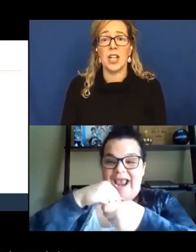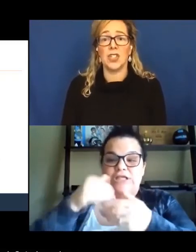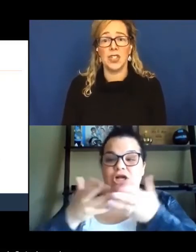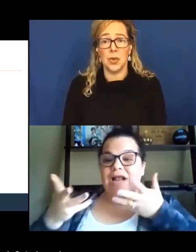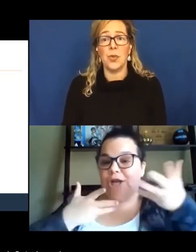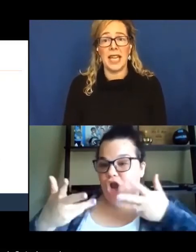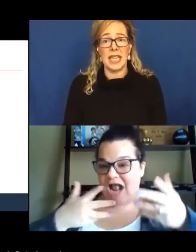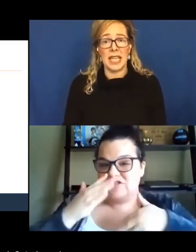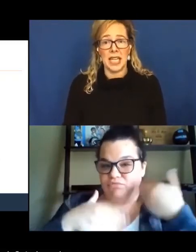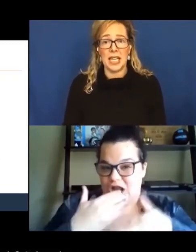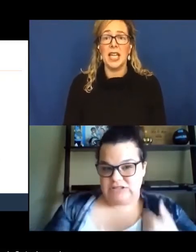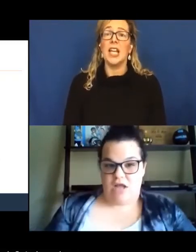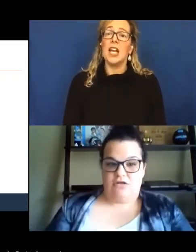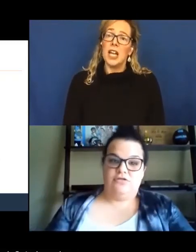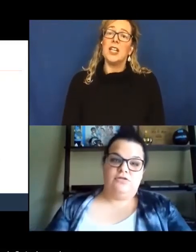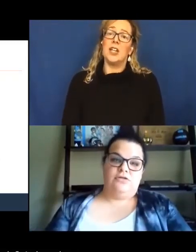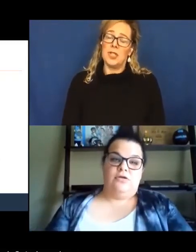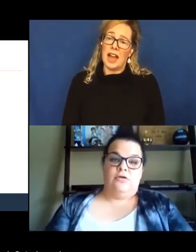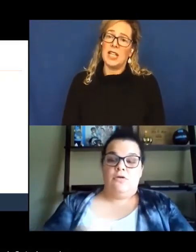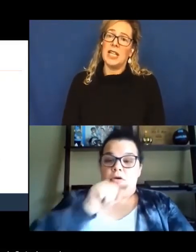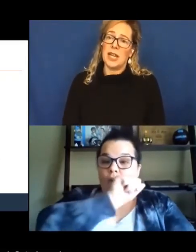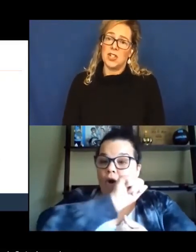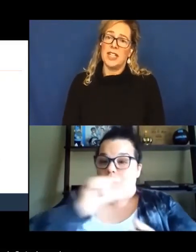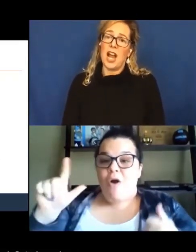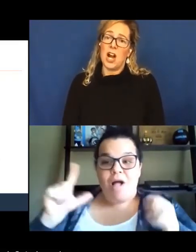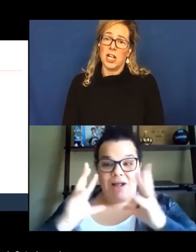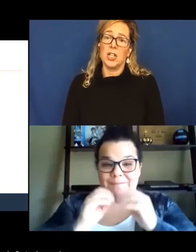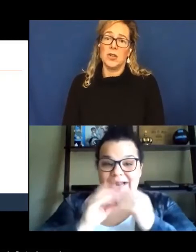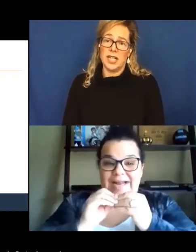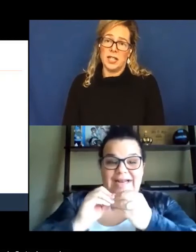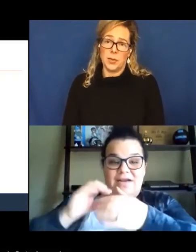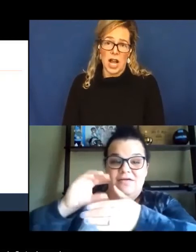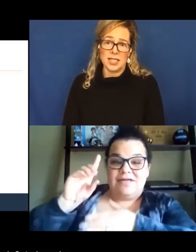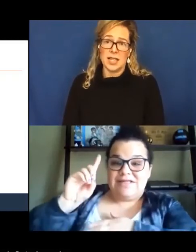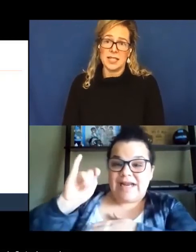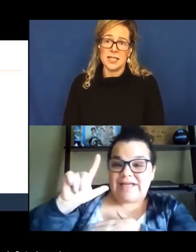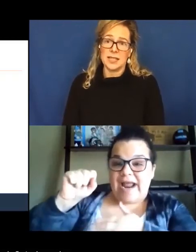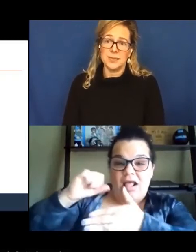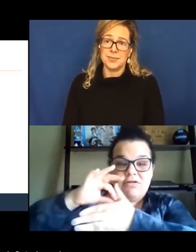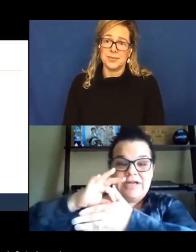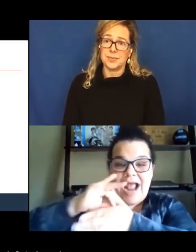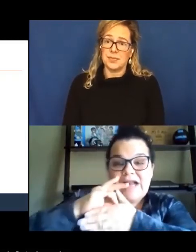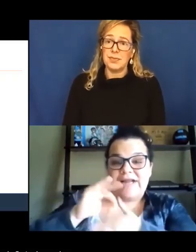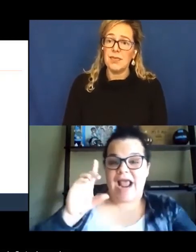Do not assume what they need. You definitely make sure that they are included in the process.